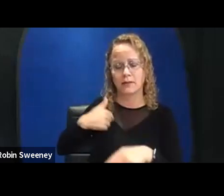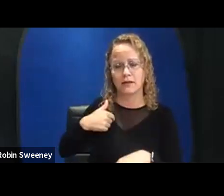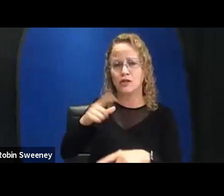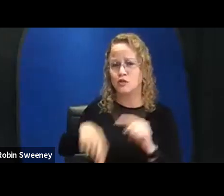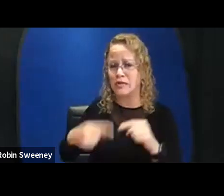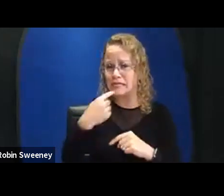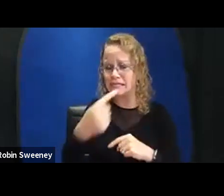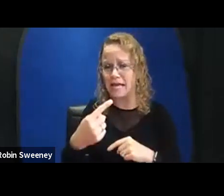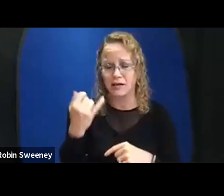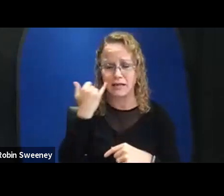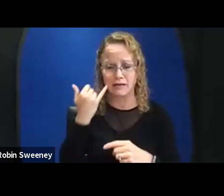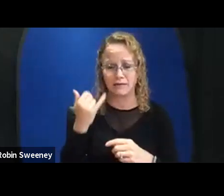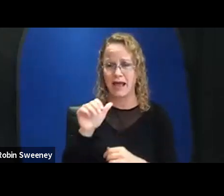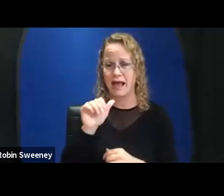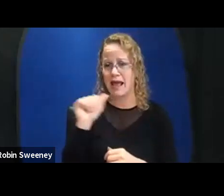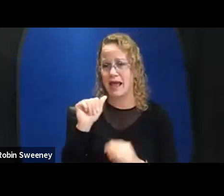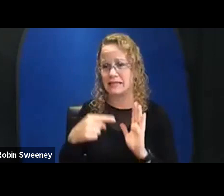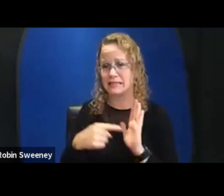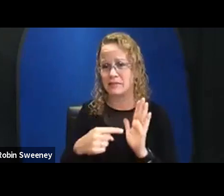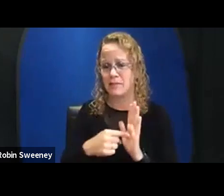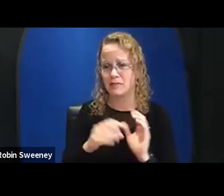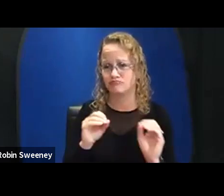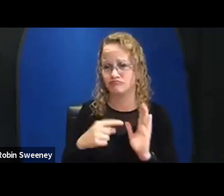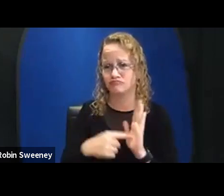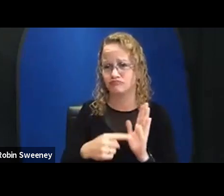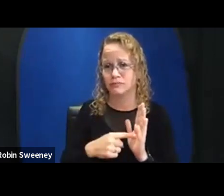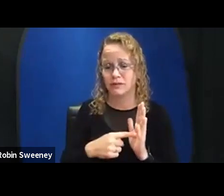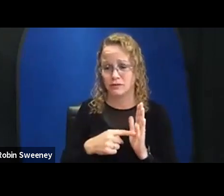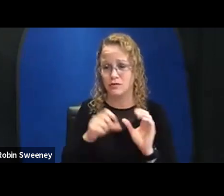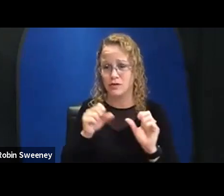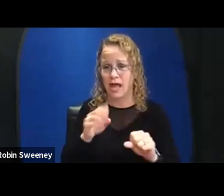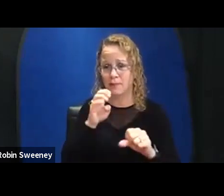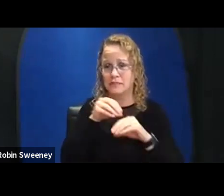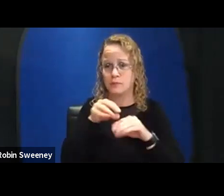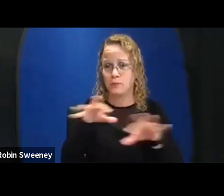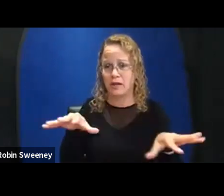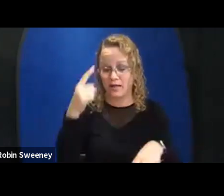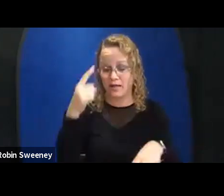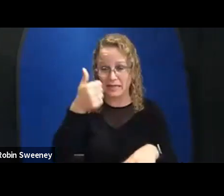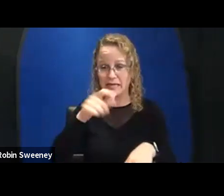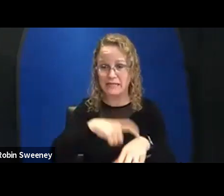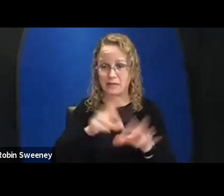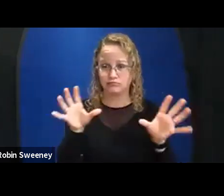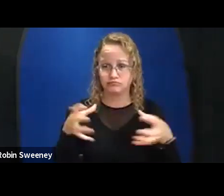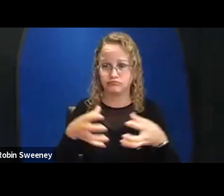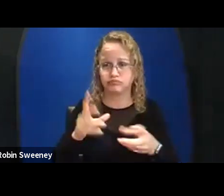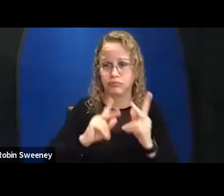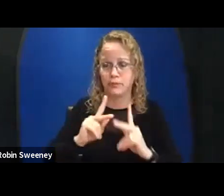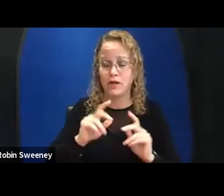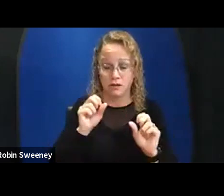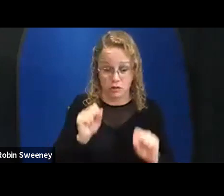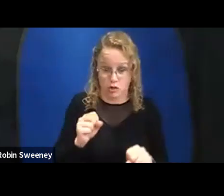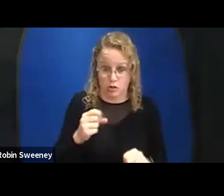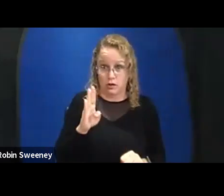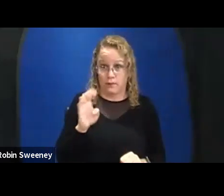are asymptomatic and spreading this. And I think anytime that I'm in a gathering of people, it could very well be me that